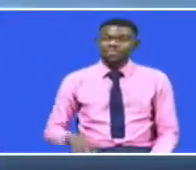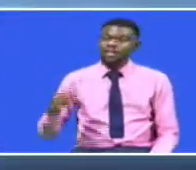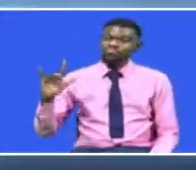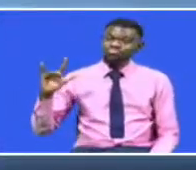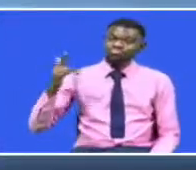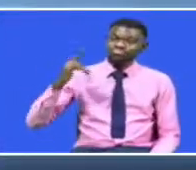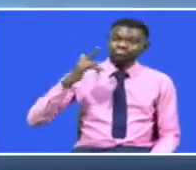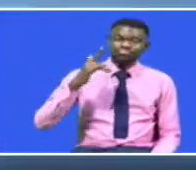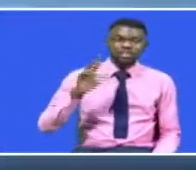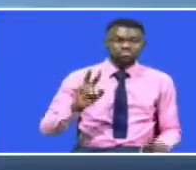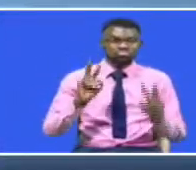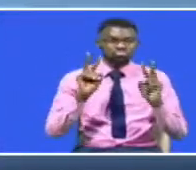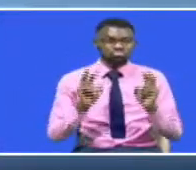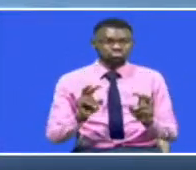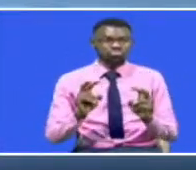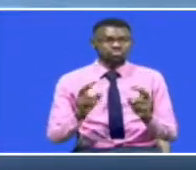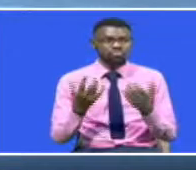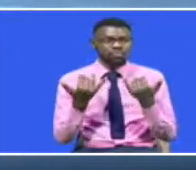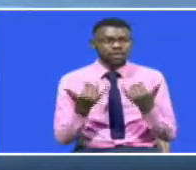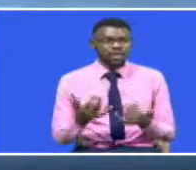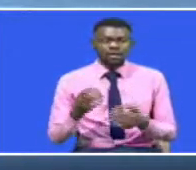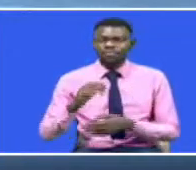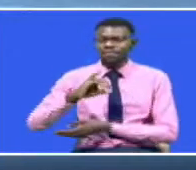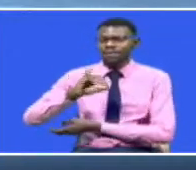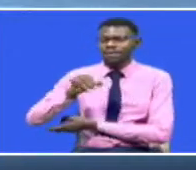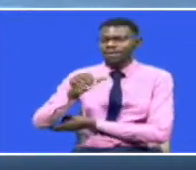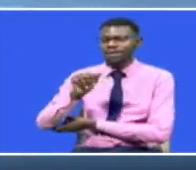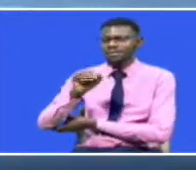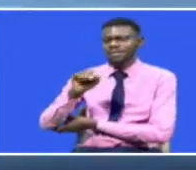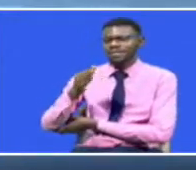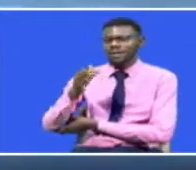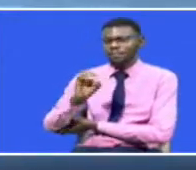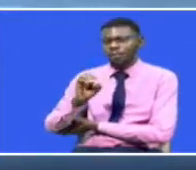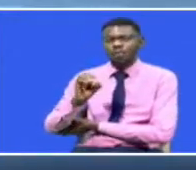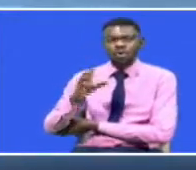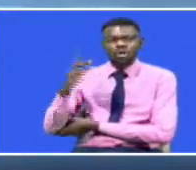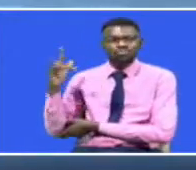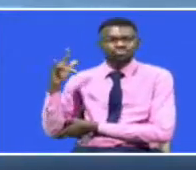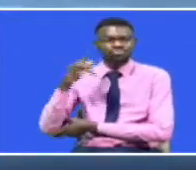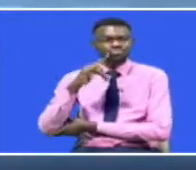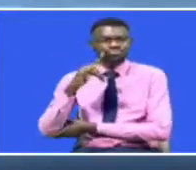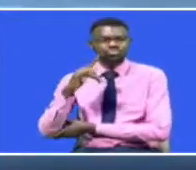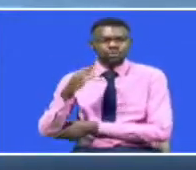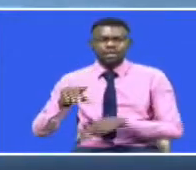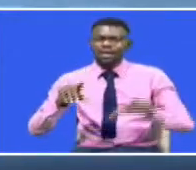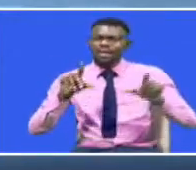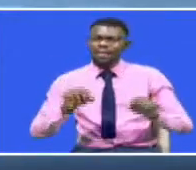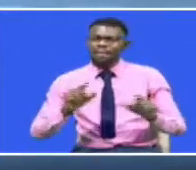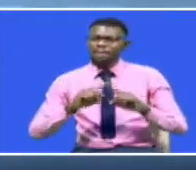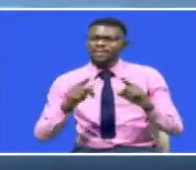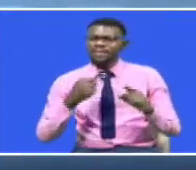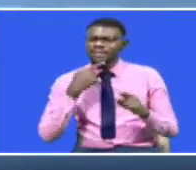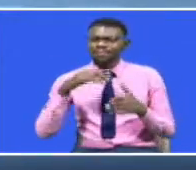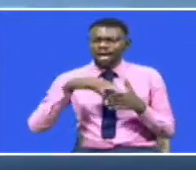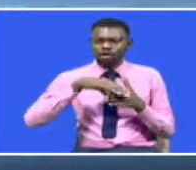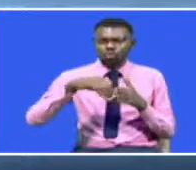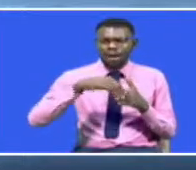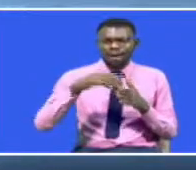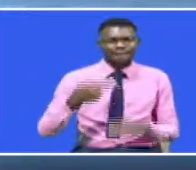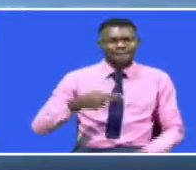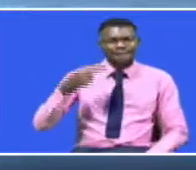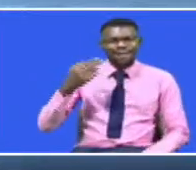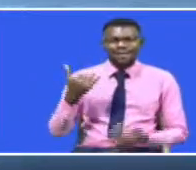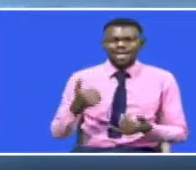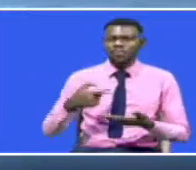now. Low-cost carrier Jambojet now says that the rising cost of the dollar is taking a toll on the airline, increasing its costs